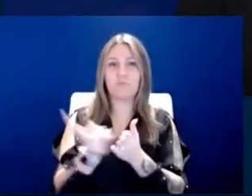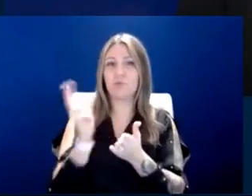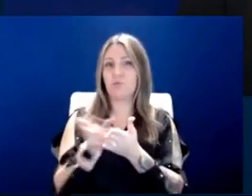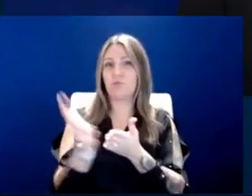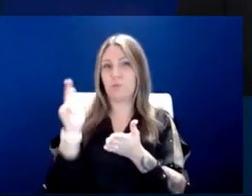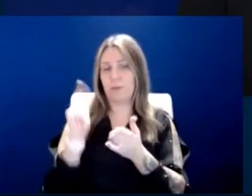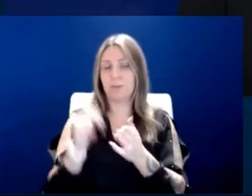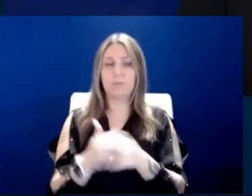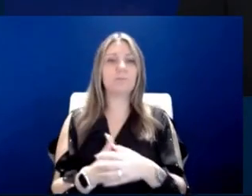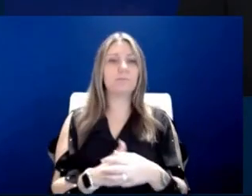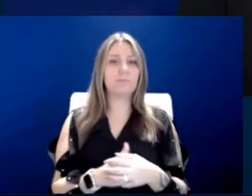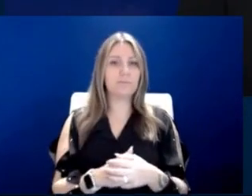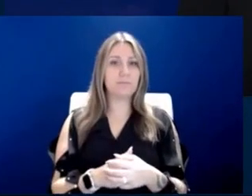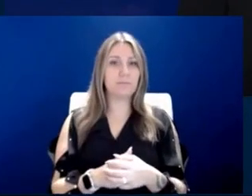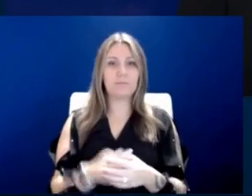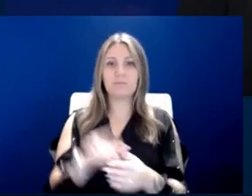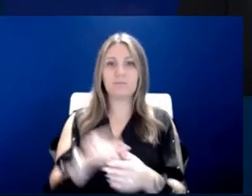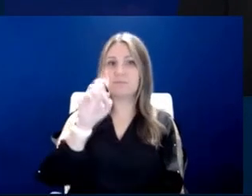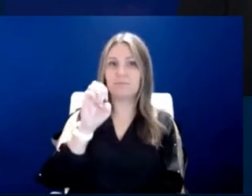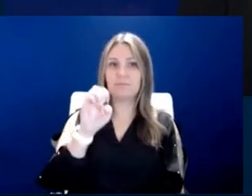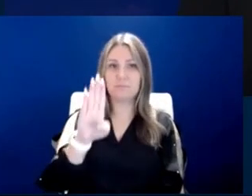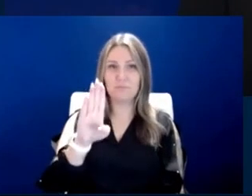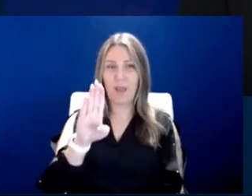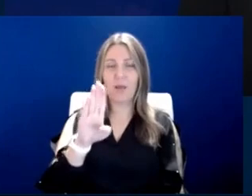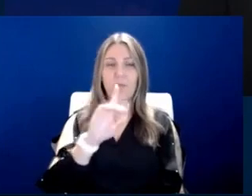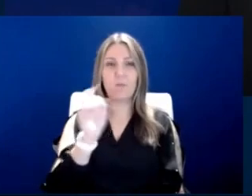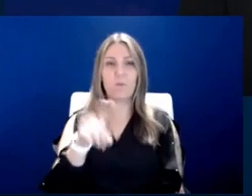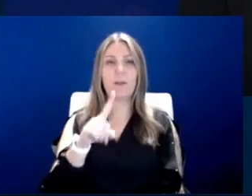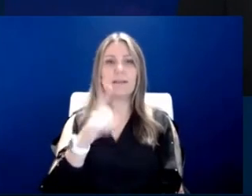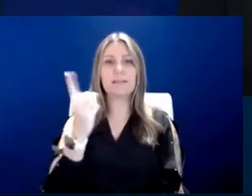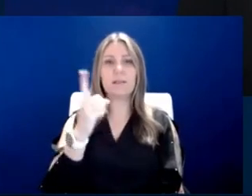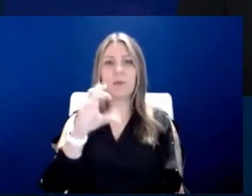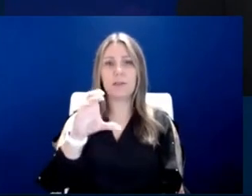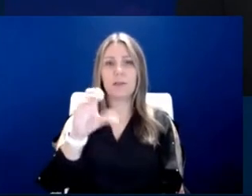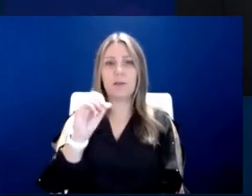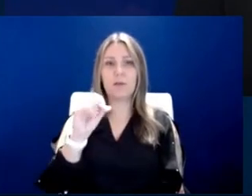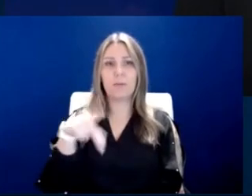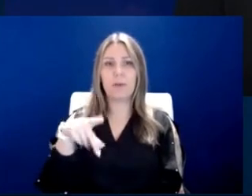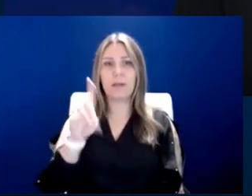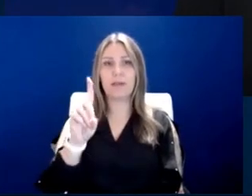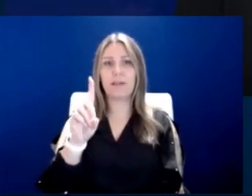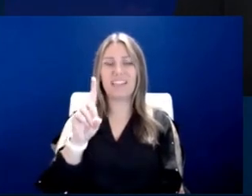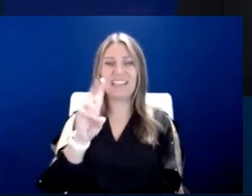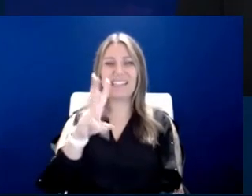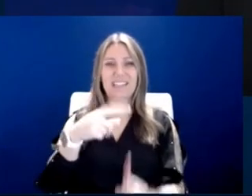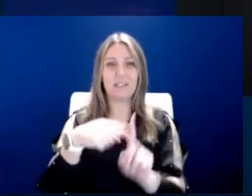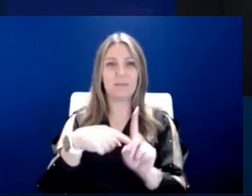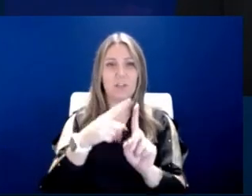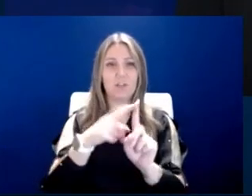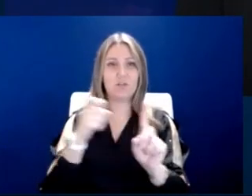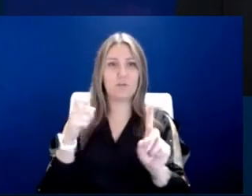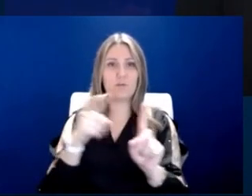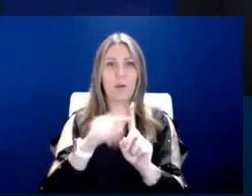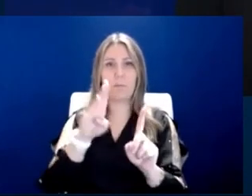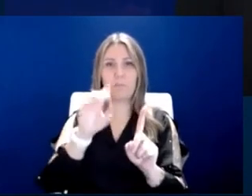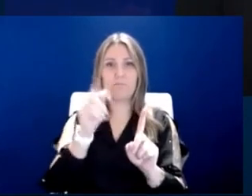has a question. Should someone with COPD that is 6 months out from a booster shot get another